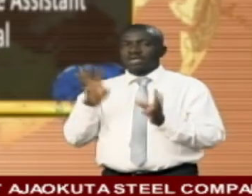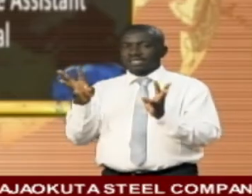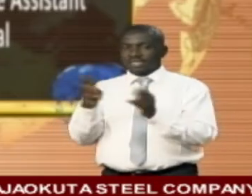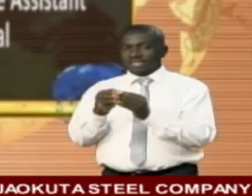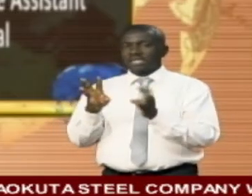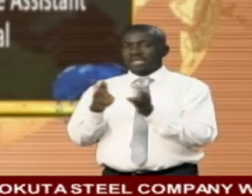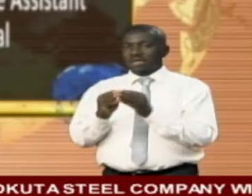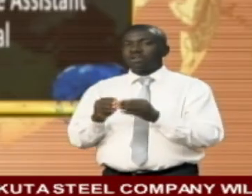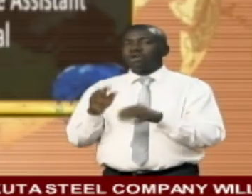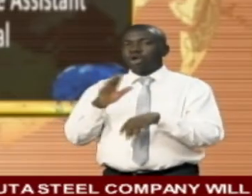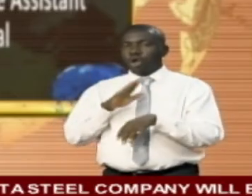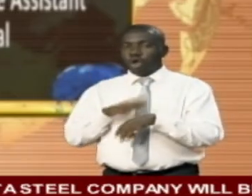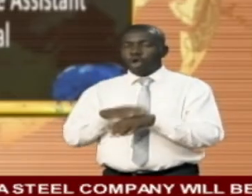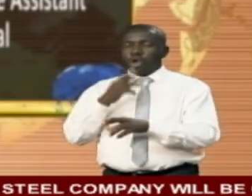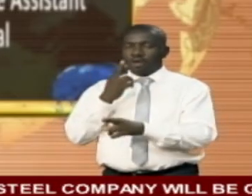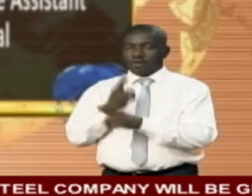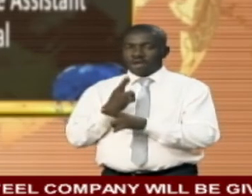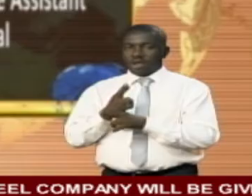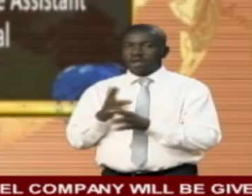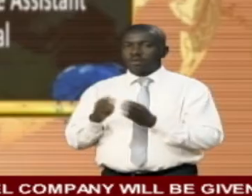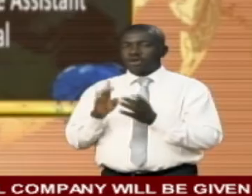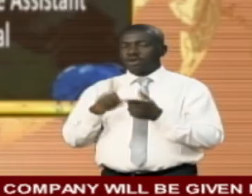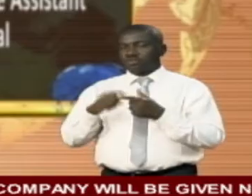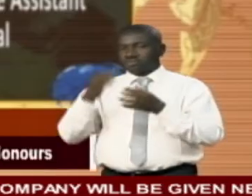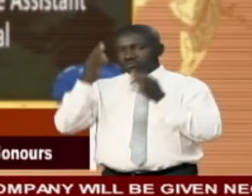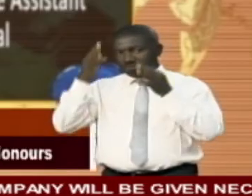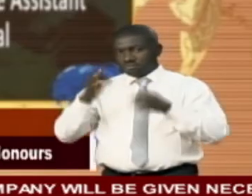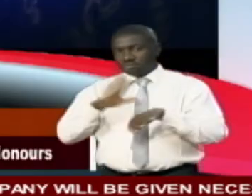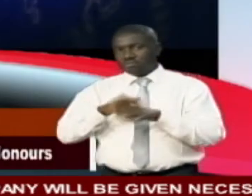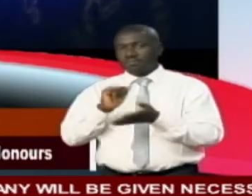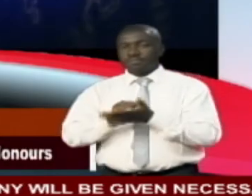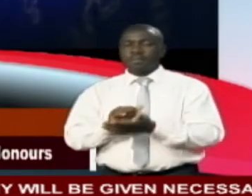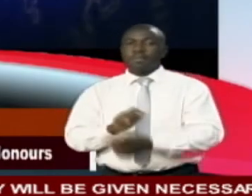meeting which ratified their decisions.